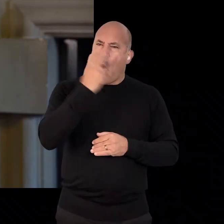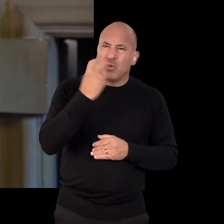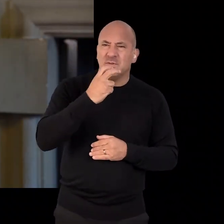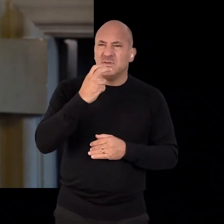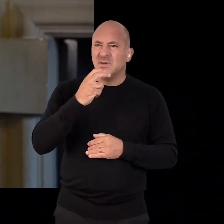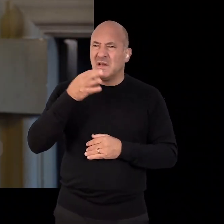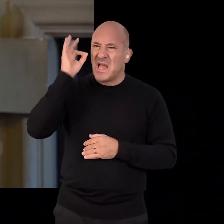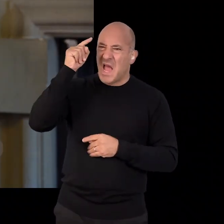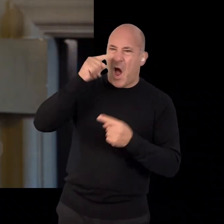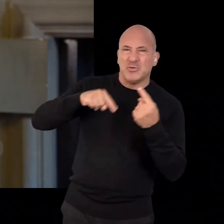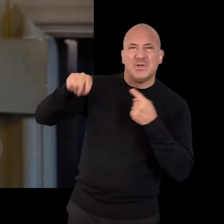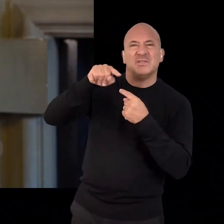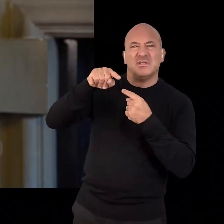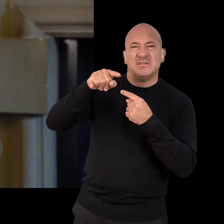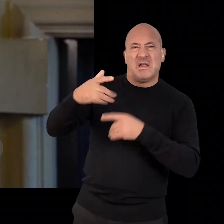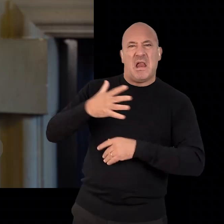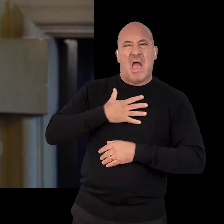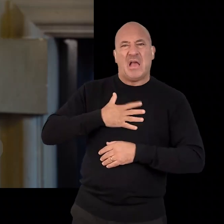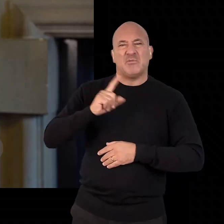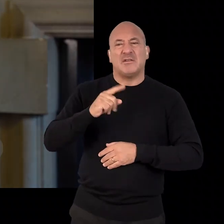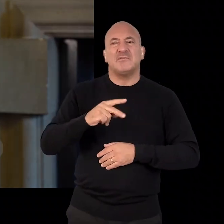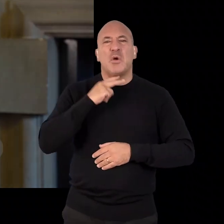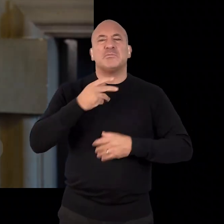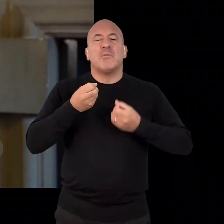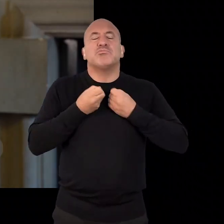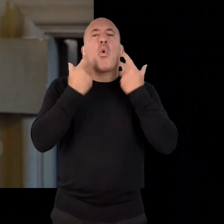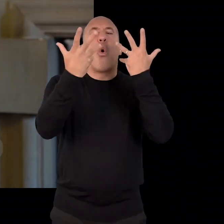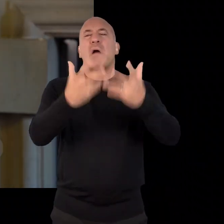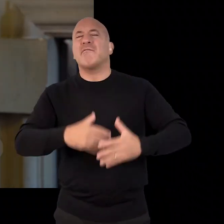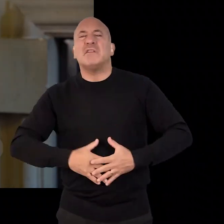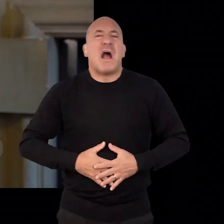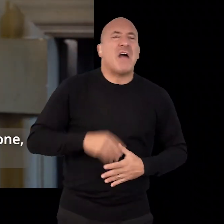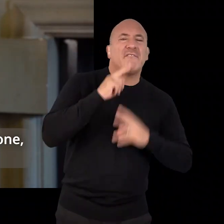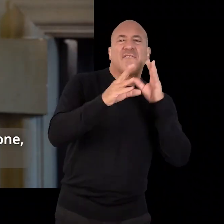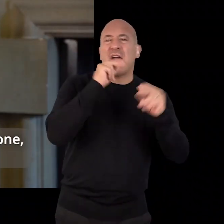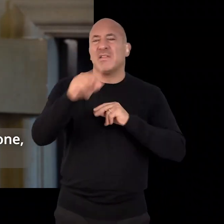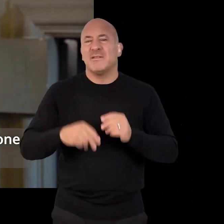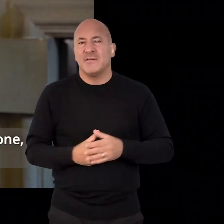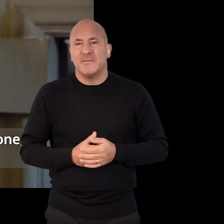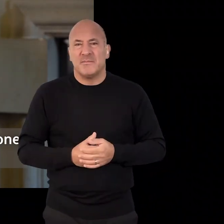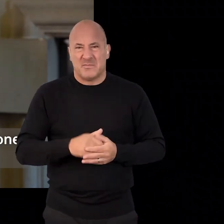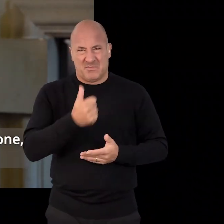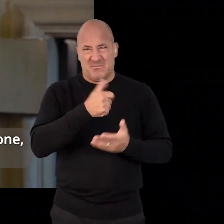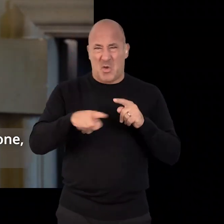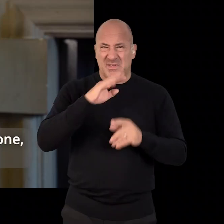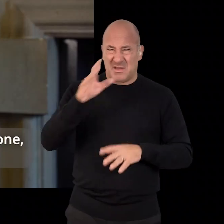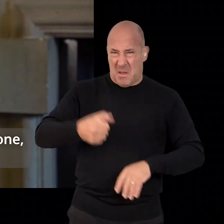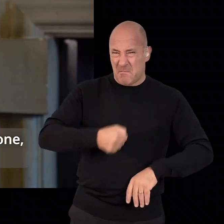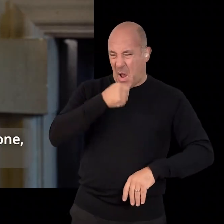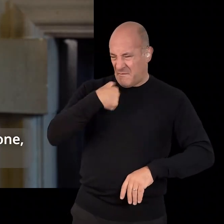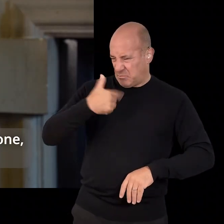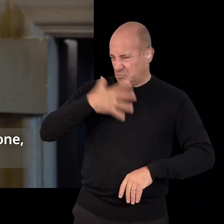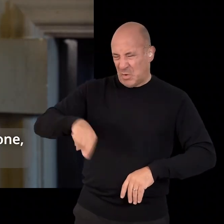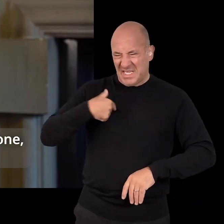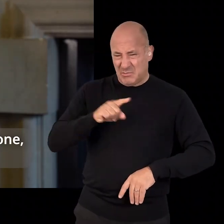there was the older councillors liked to project their voices, and they used to say, I don't need to